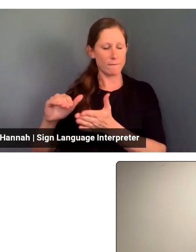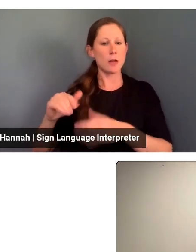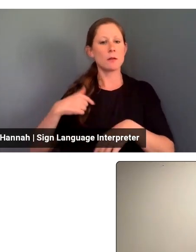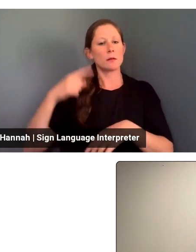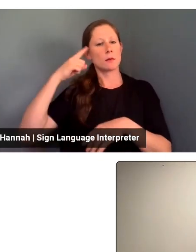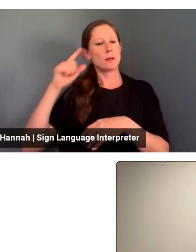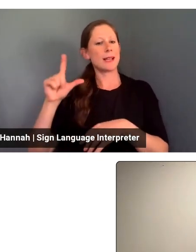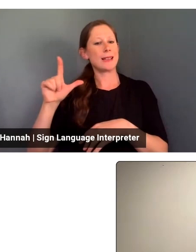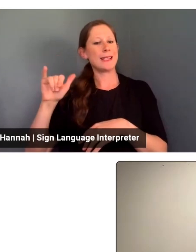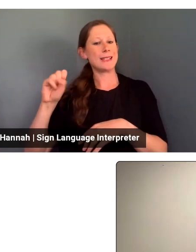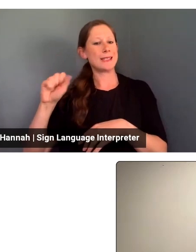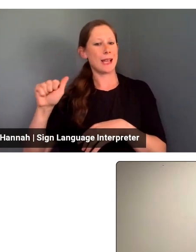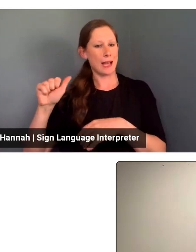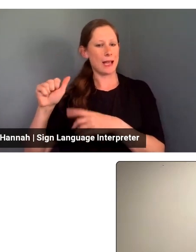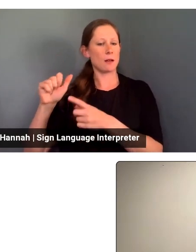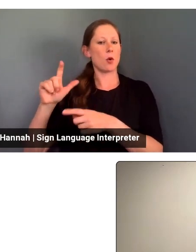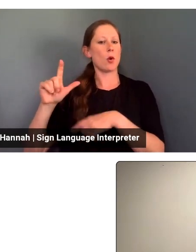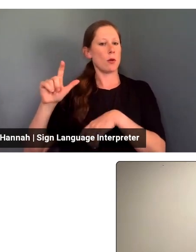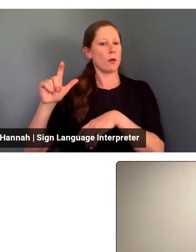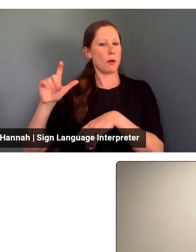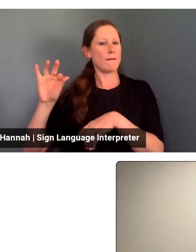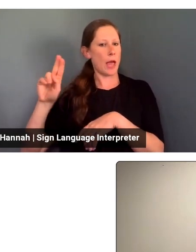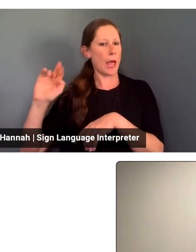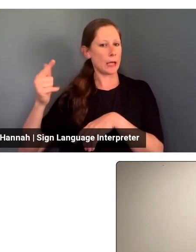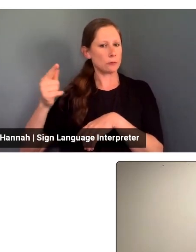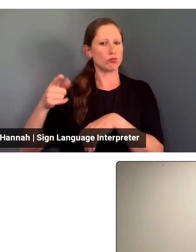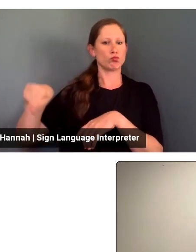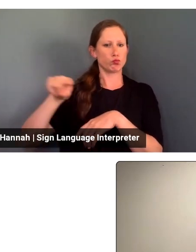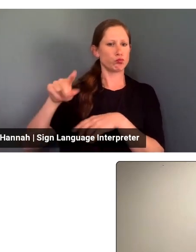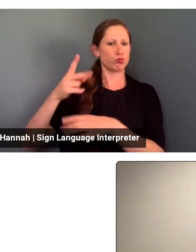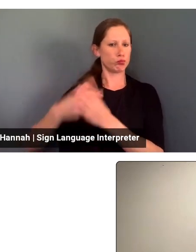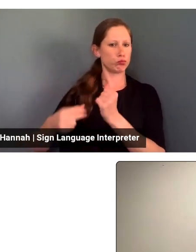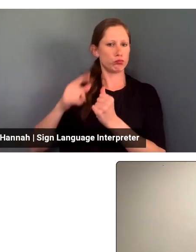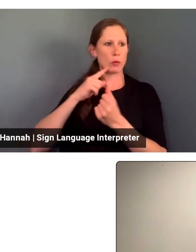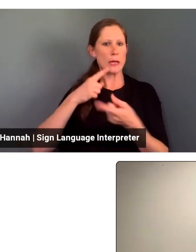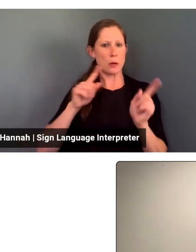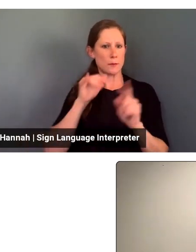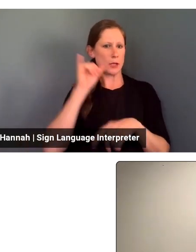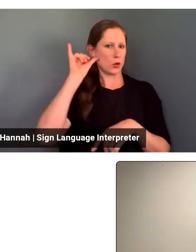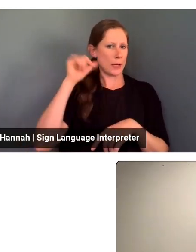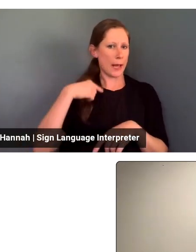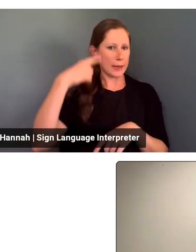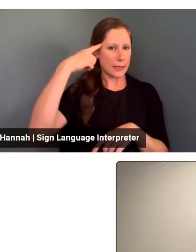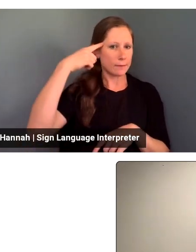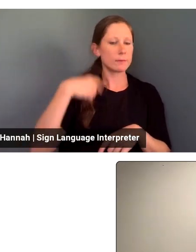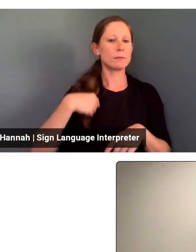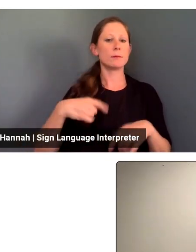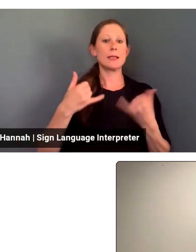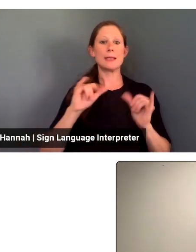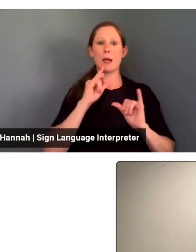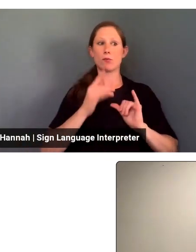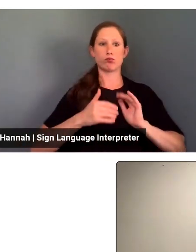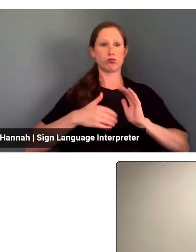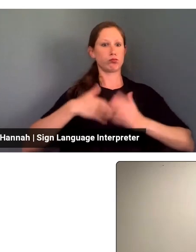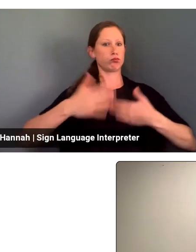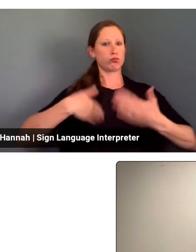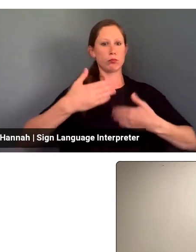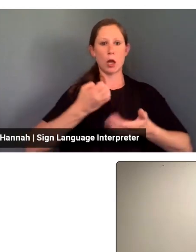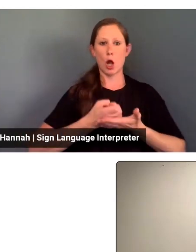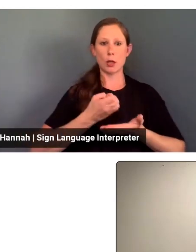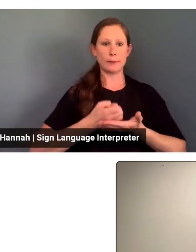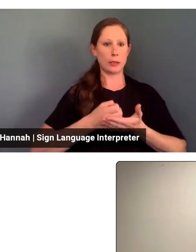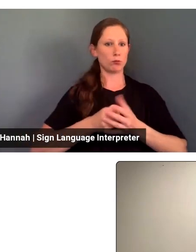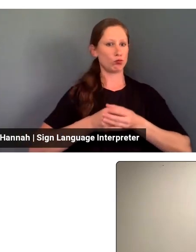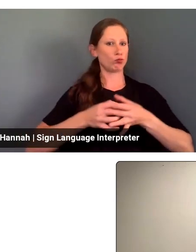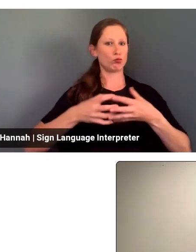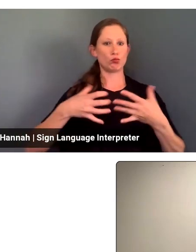yesterday. But we're still in this really robust economy. And I think one of the stats I saw recently was that